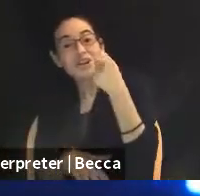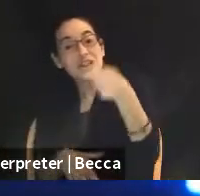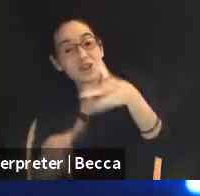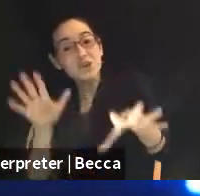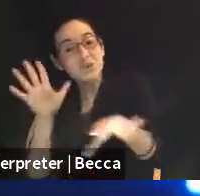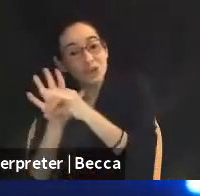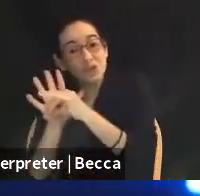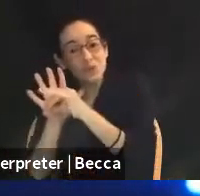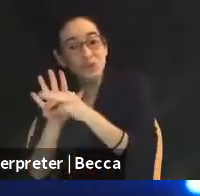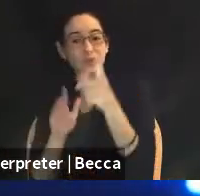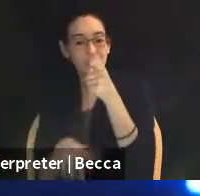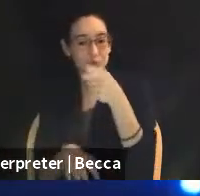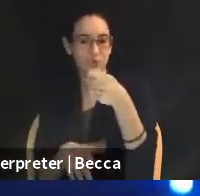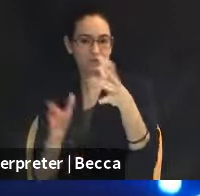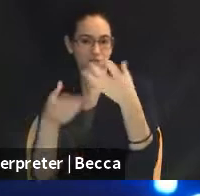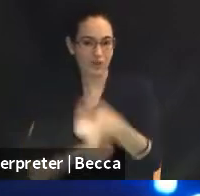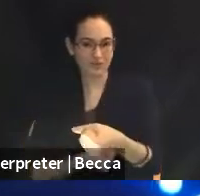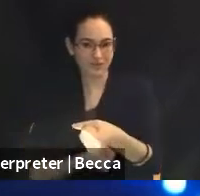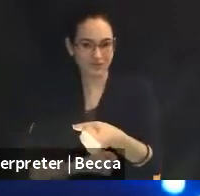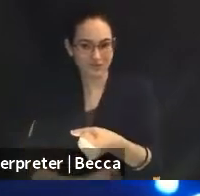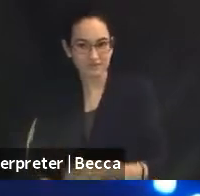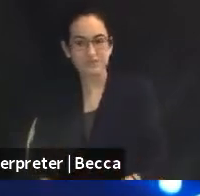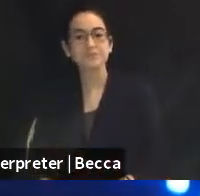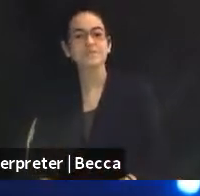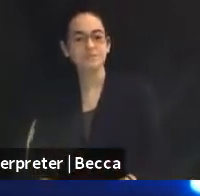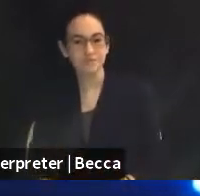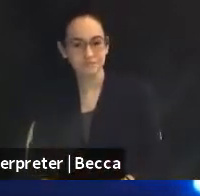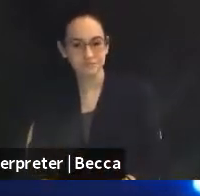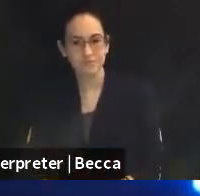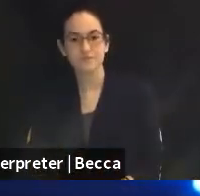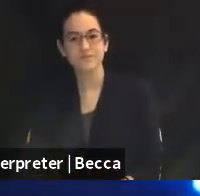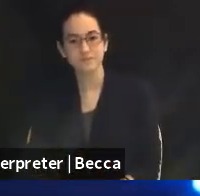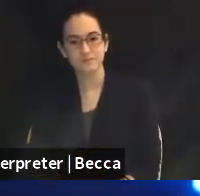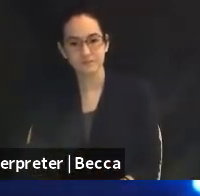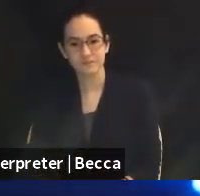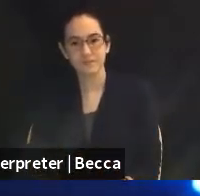says, you get to choose where your confidence lies, where you put your trust.